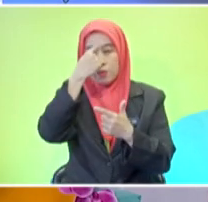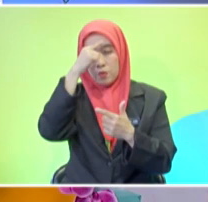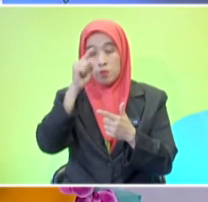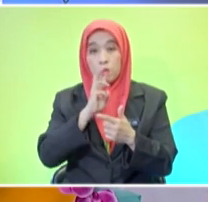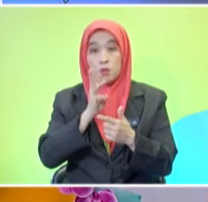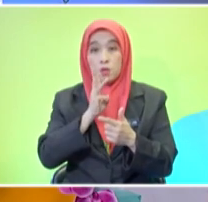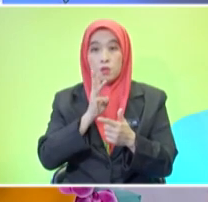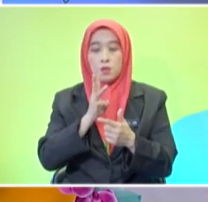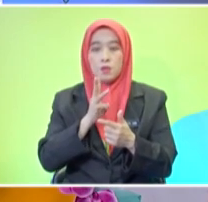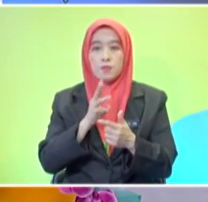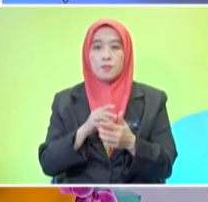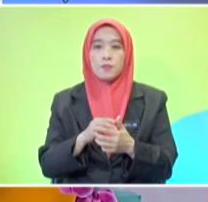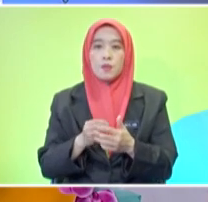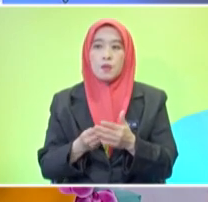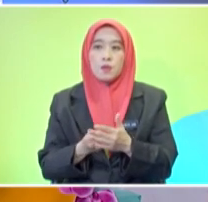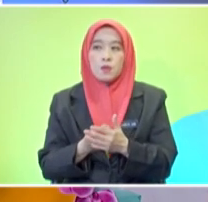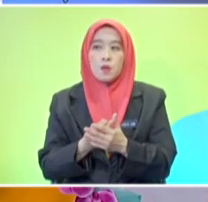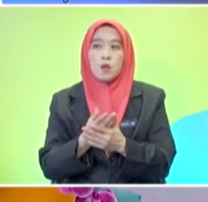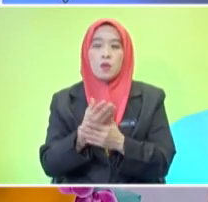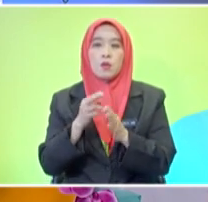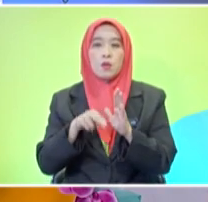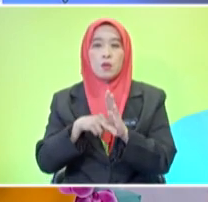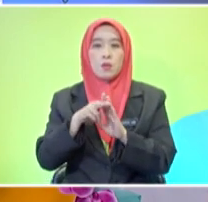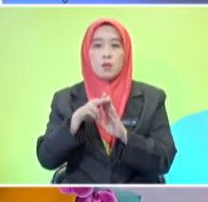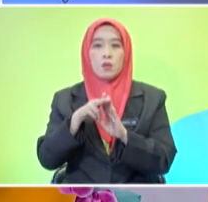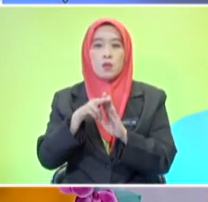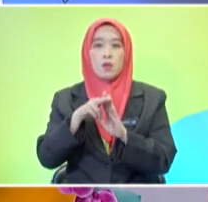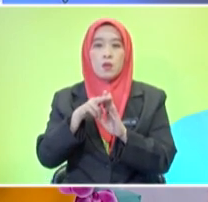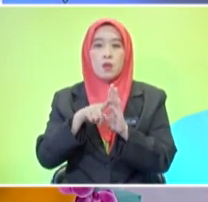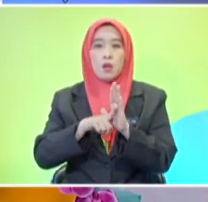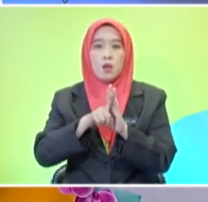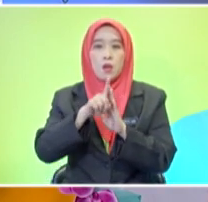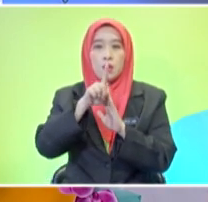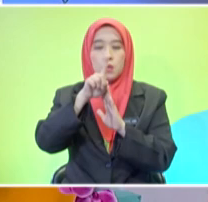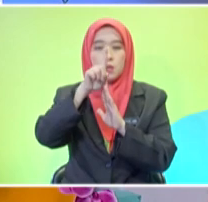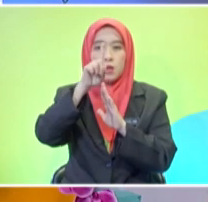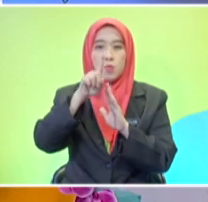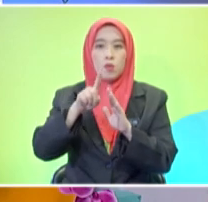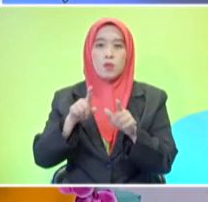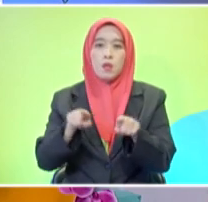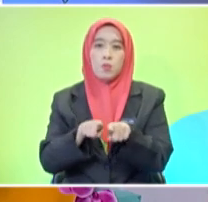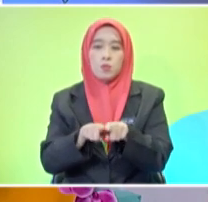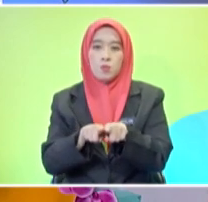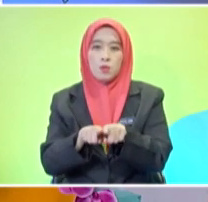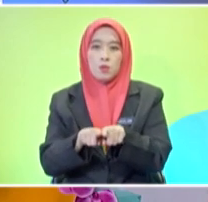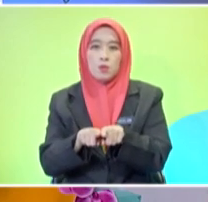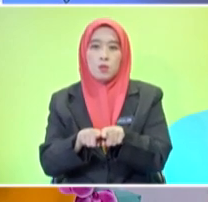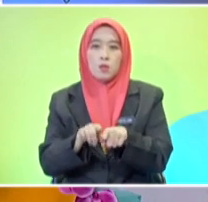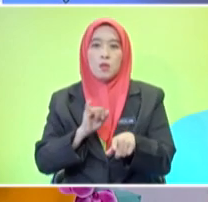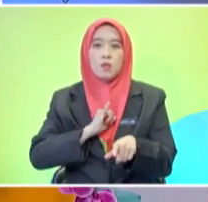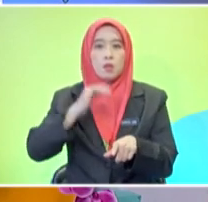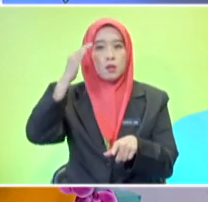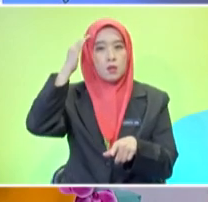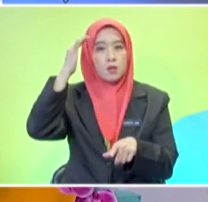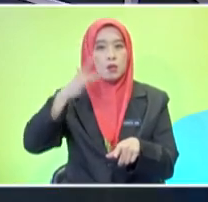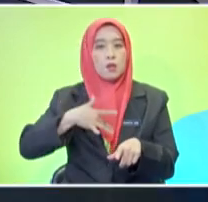them. So it will grow healthily. Even the height, as you see, which one did you pick just now? I picked this one.